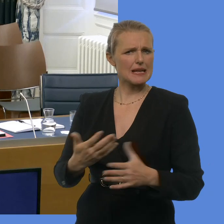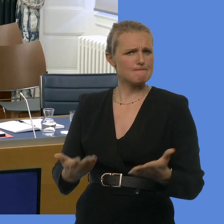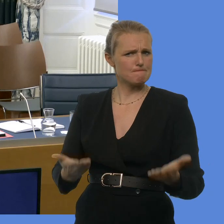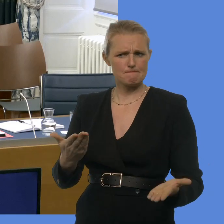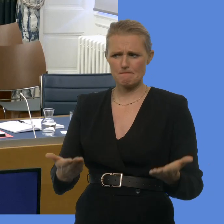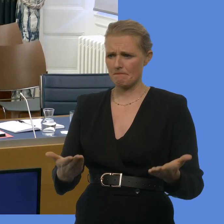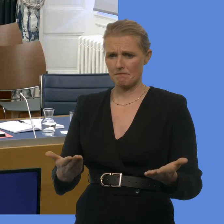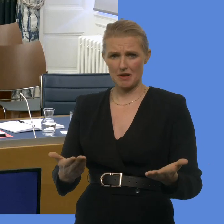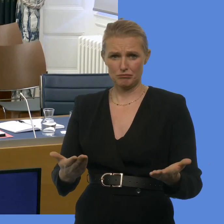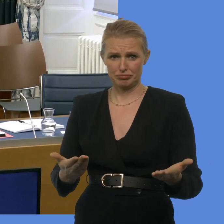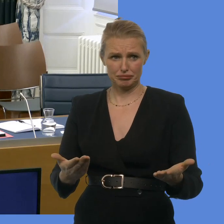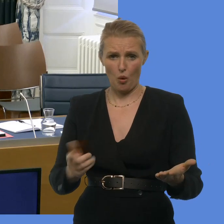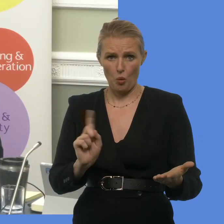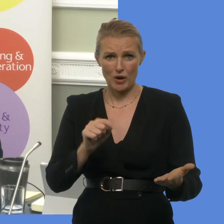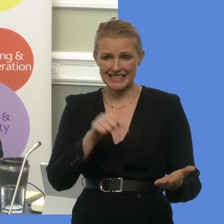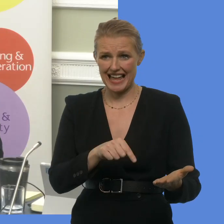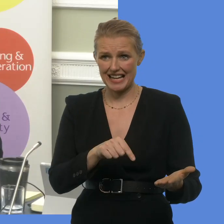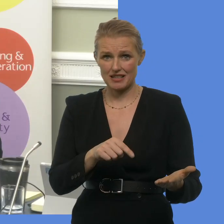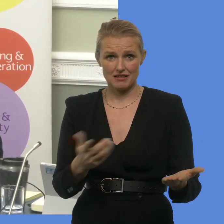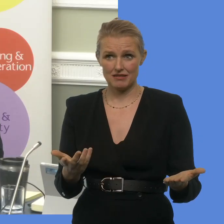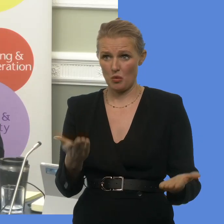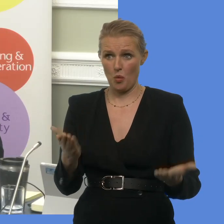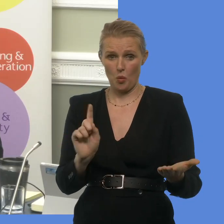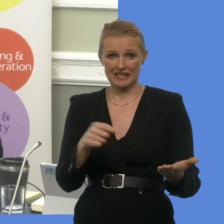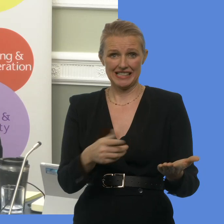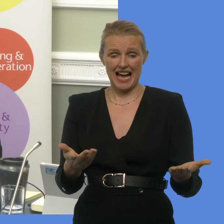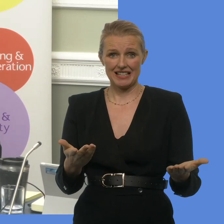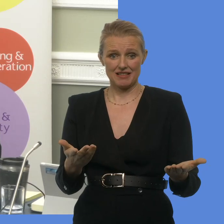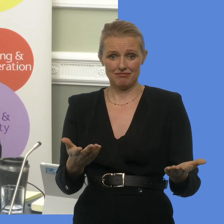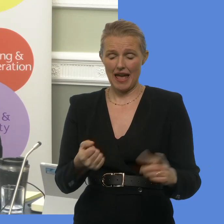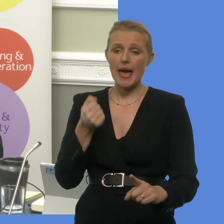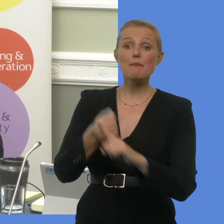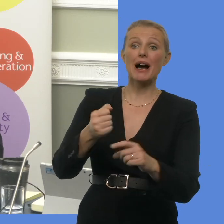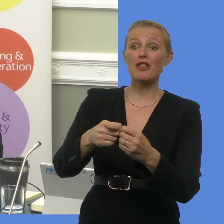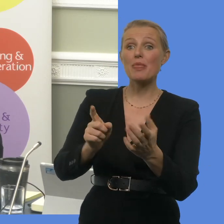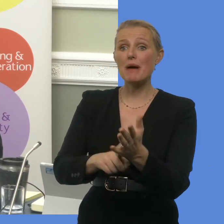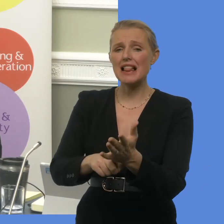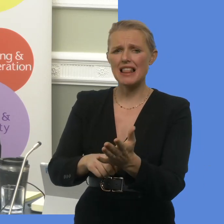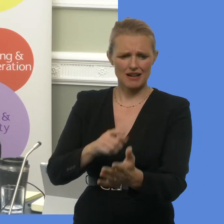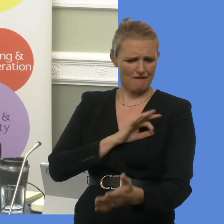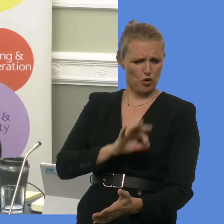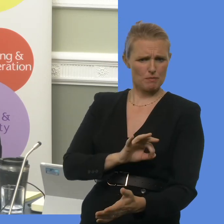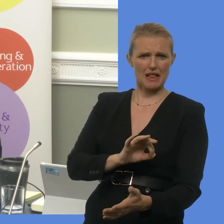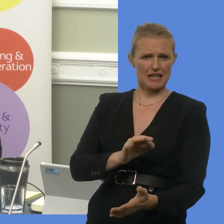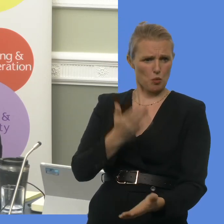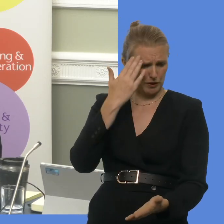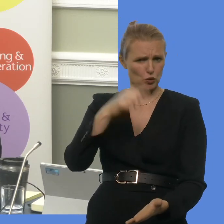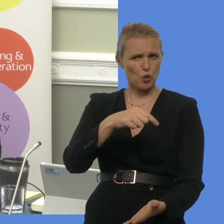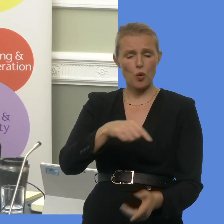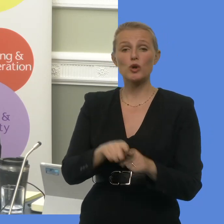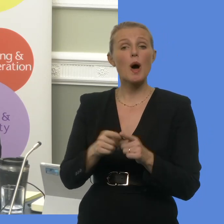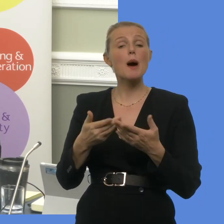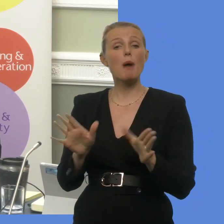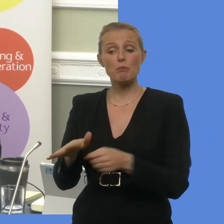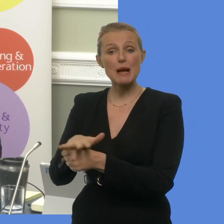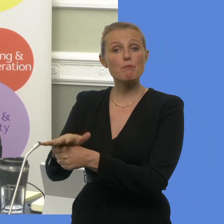the potential of that to hollow out the entire impact of the bill. I had concerns around the public bodies and how those